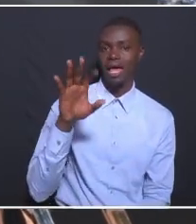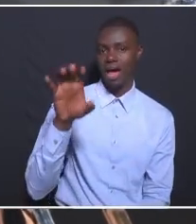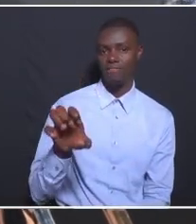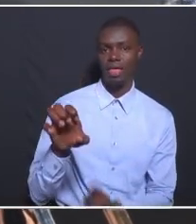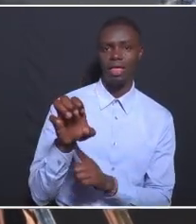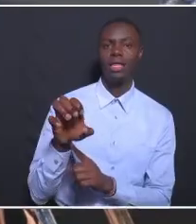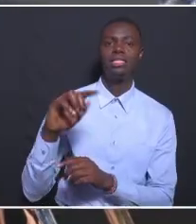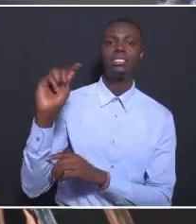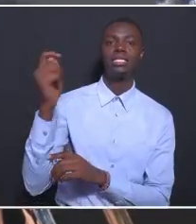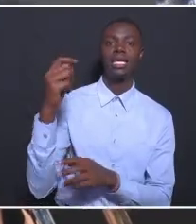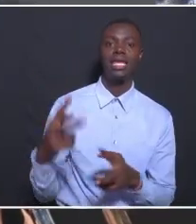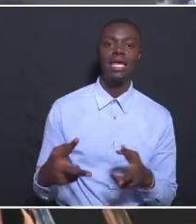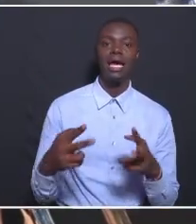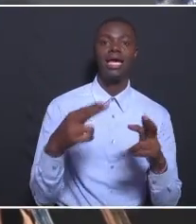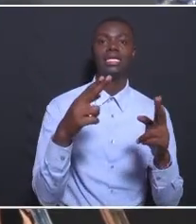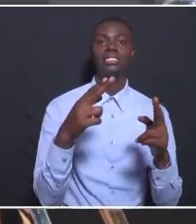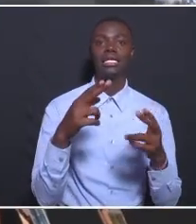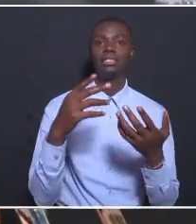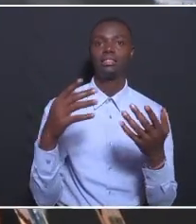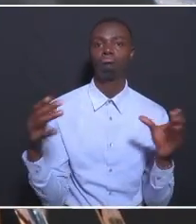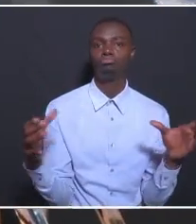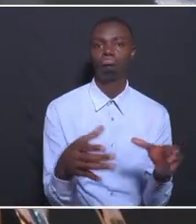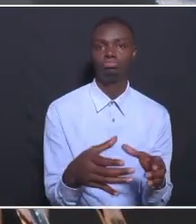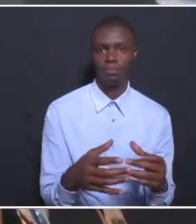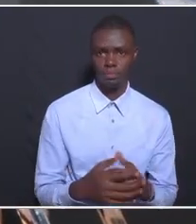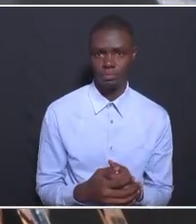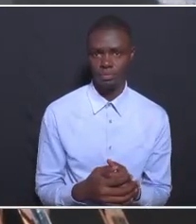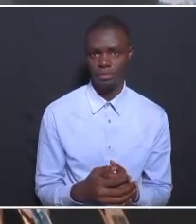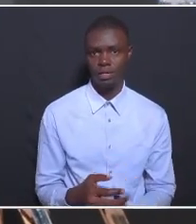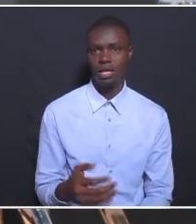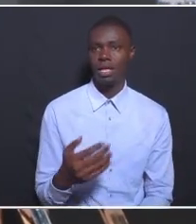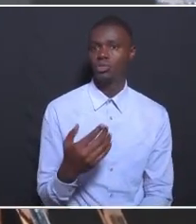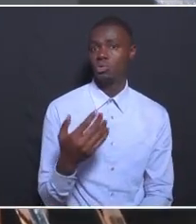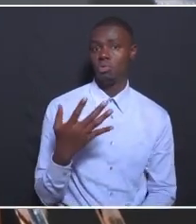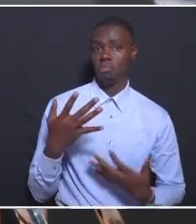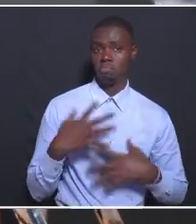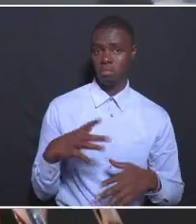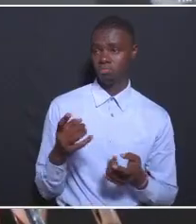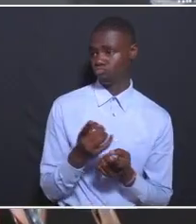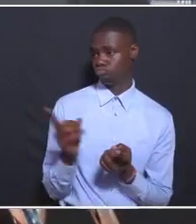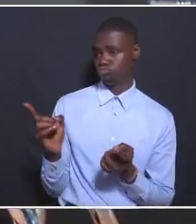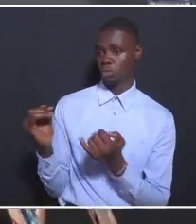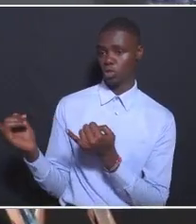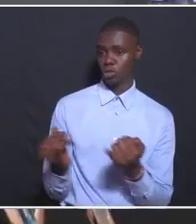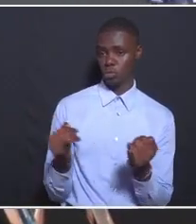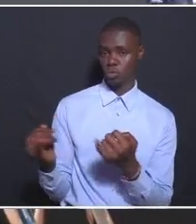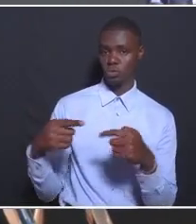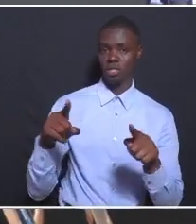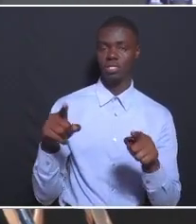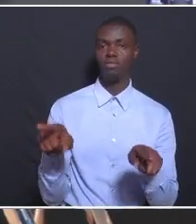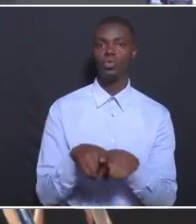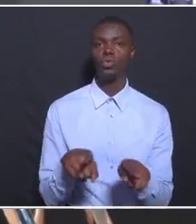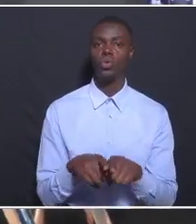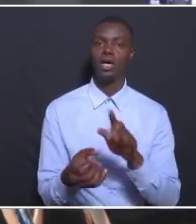a Kenyan Editors Guild. And I'll have the people introduce themselves, and we'll also talk a little bit